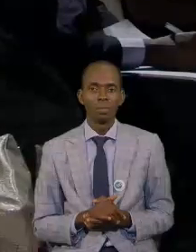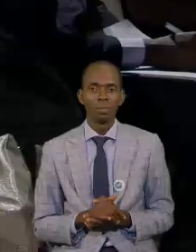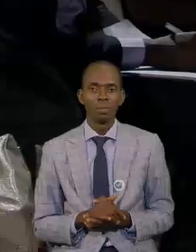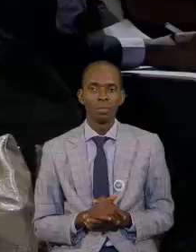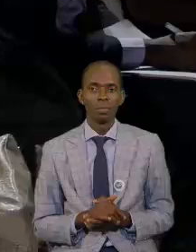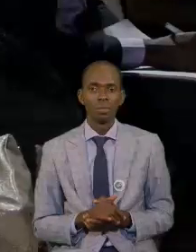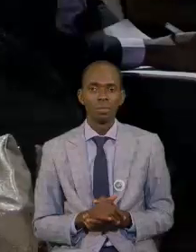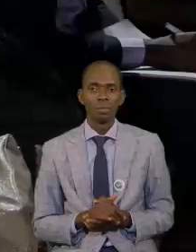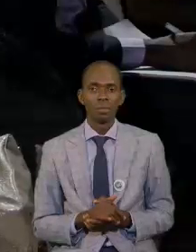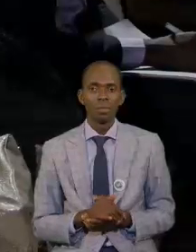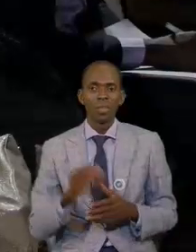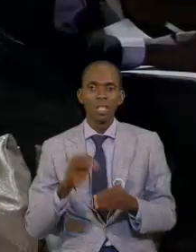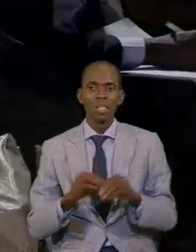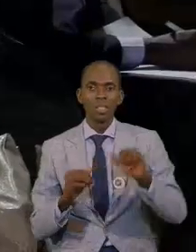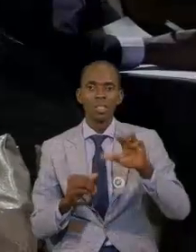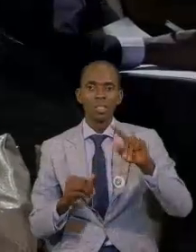Acts chapter 1, verse